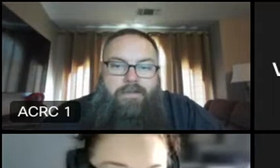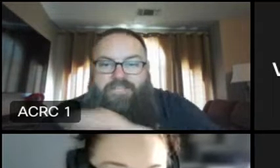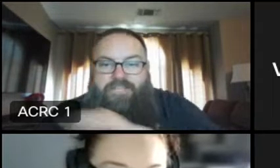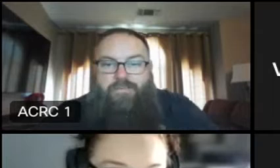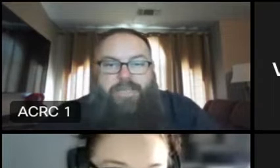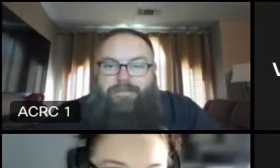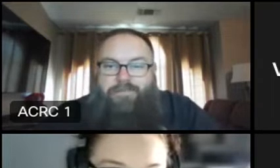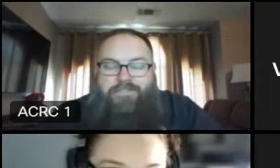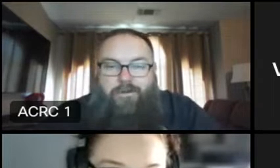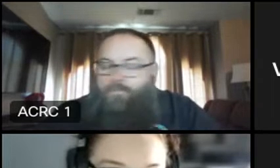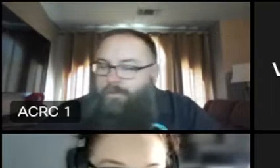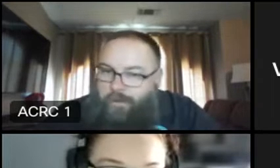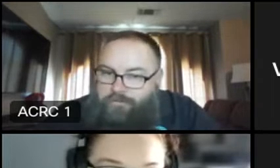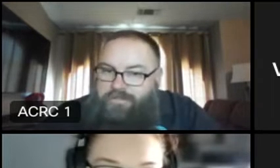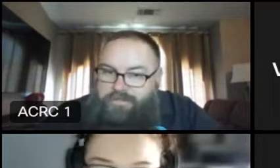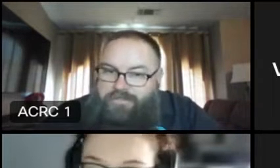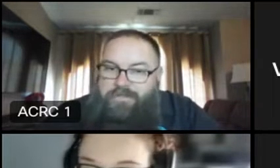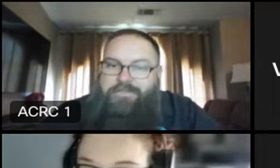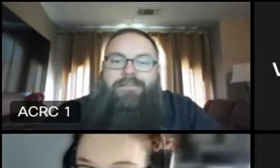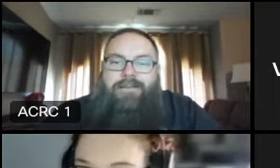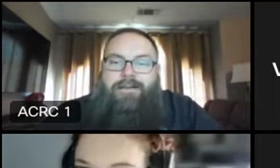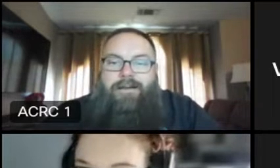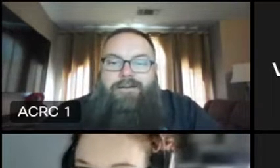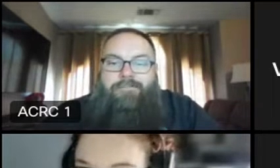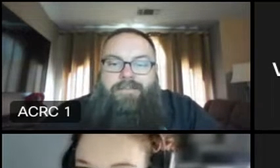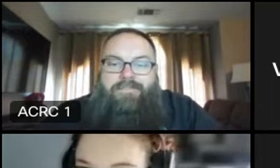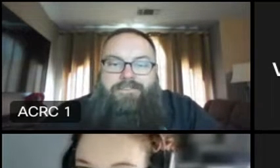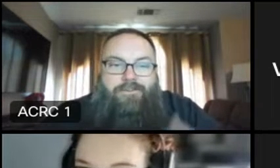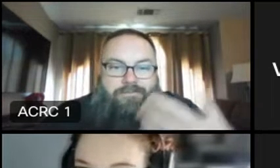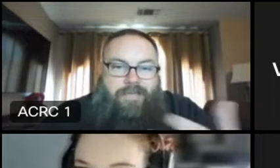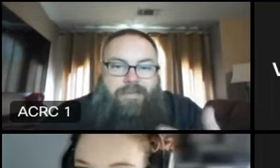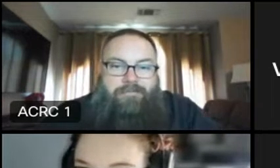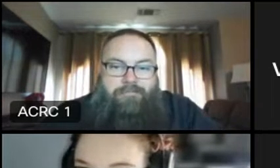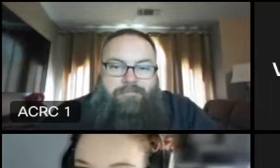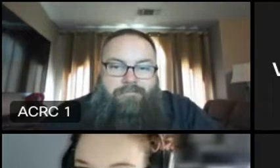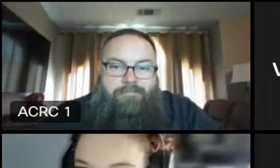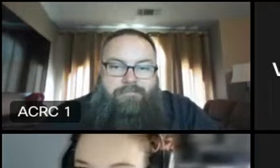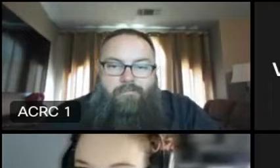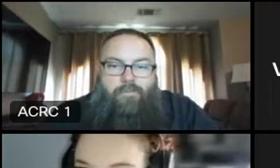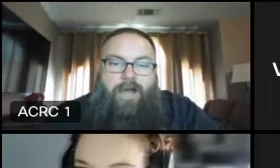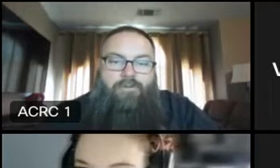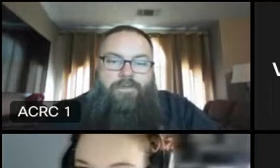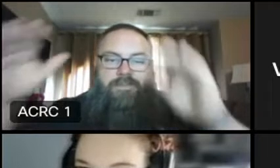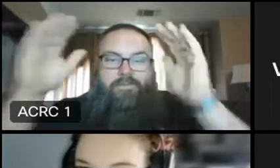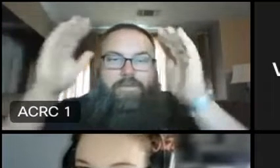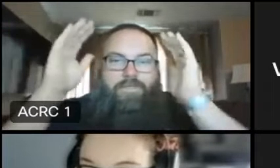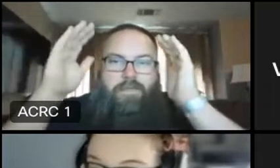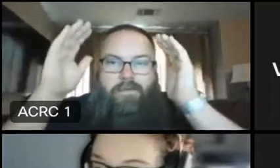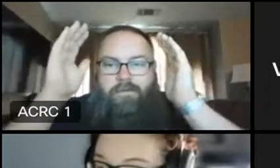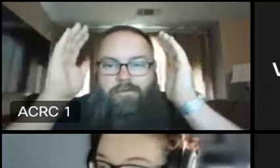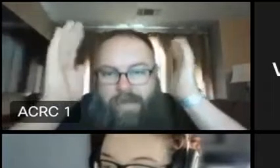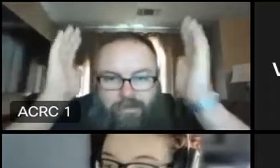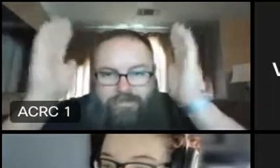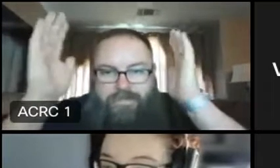already saw in the chat, you can't fix our employment problems in 6 months. And so again, how do we deal with